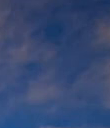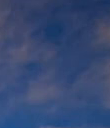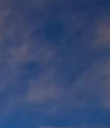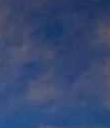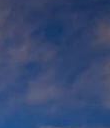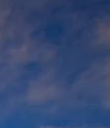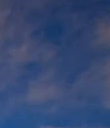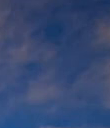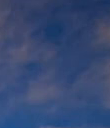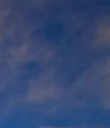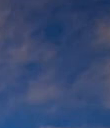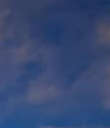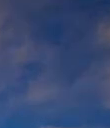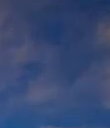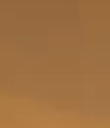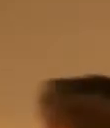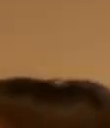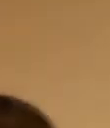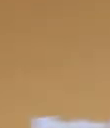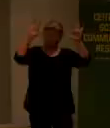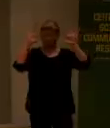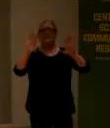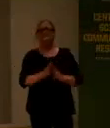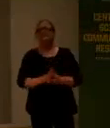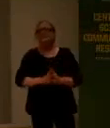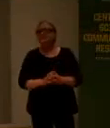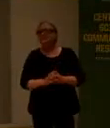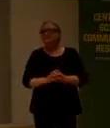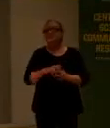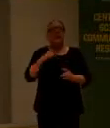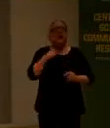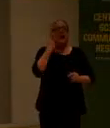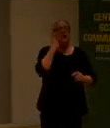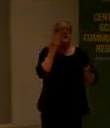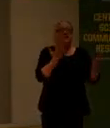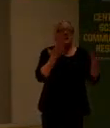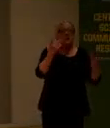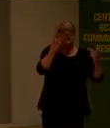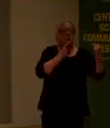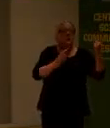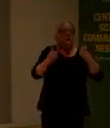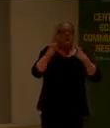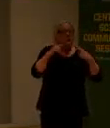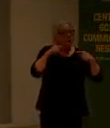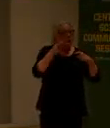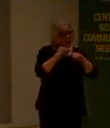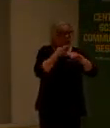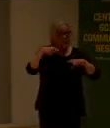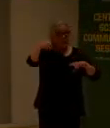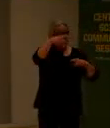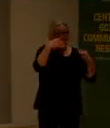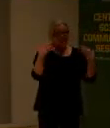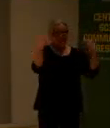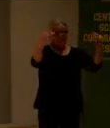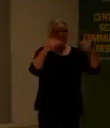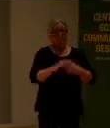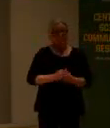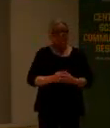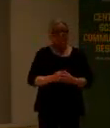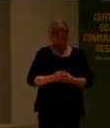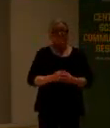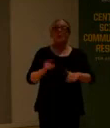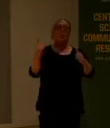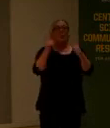Thank you for that. That was tremendous. I suspect there may be some questions in the audience. I wanted to start off by saying,